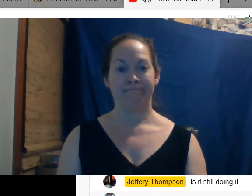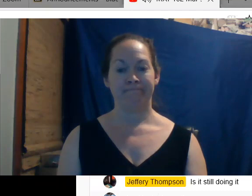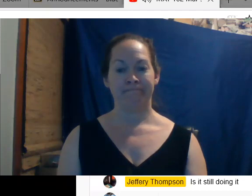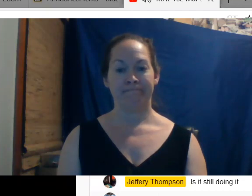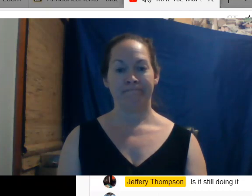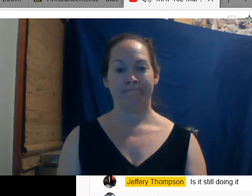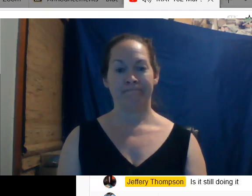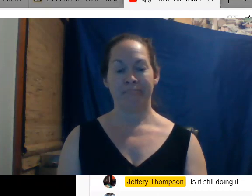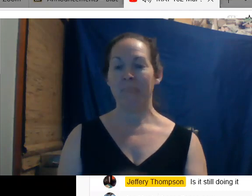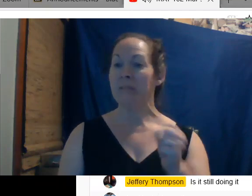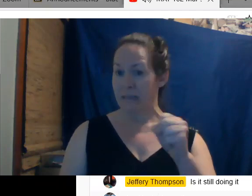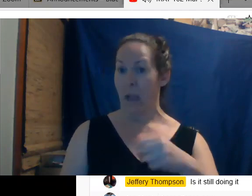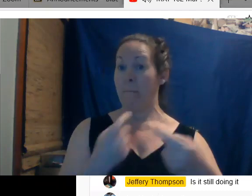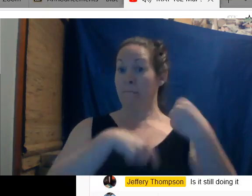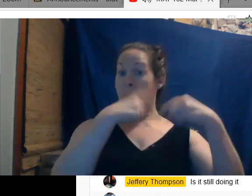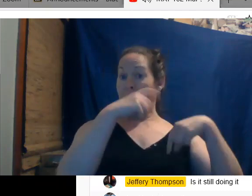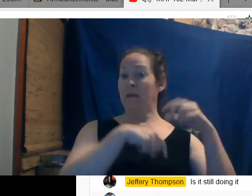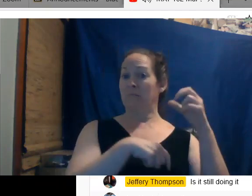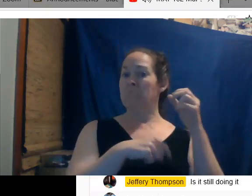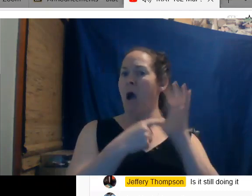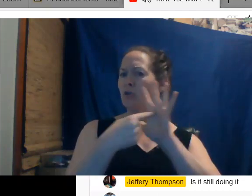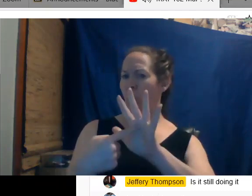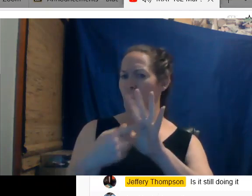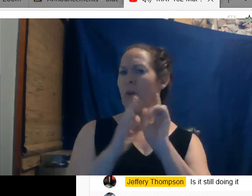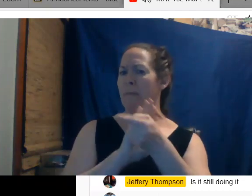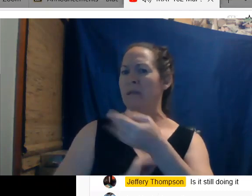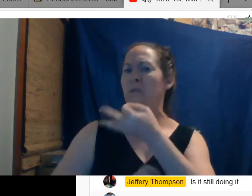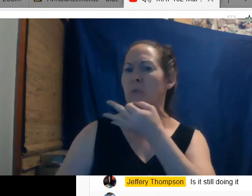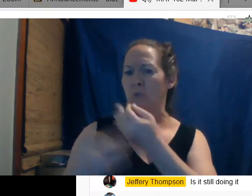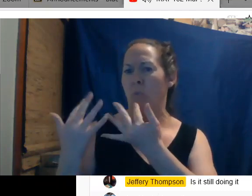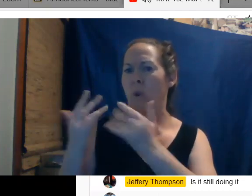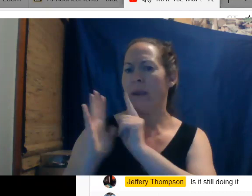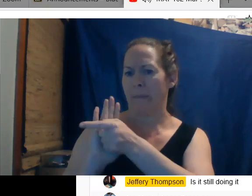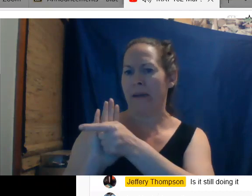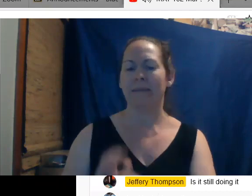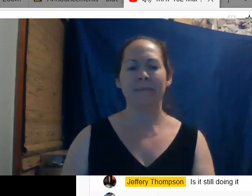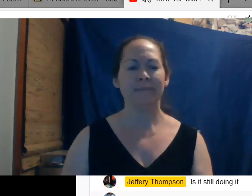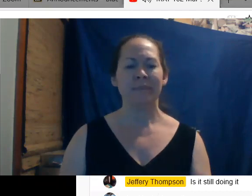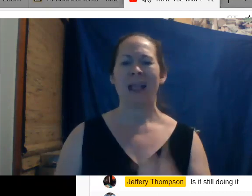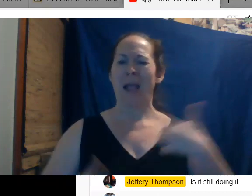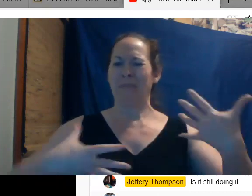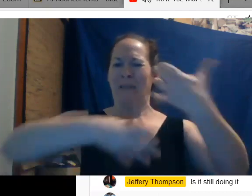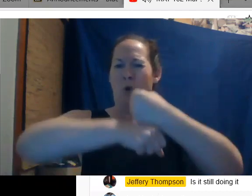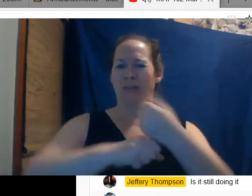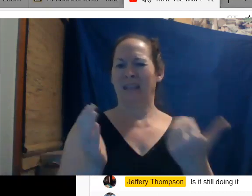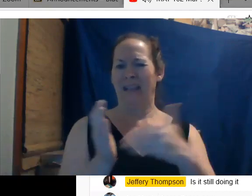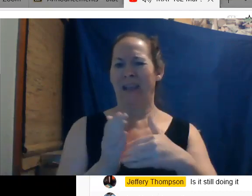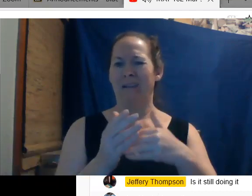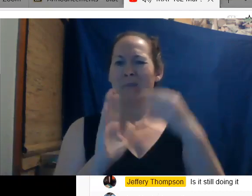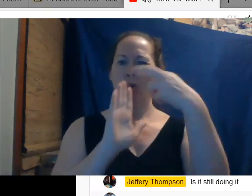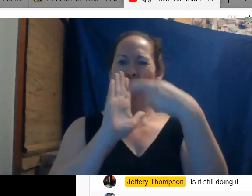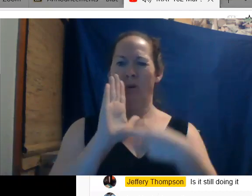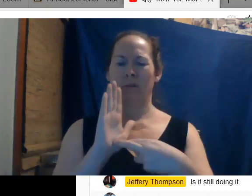Yes, Jen, I will scroll back up in a second. I'm going to write this down and then come back. I'm kind of summarizing what's up above. Write